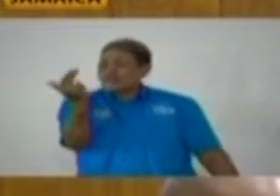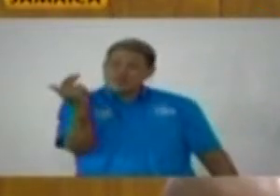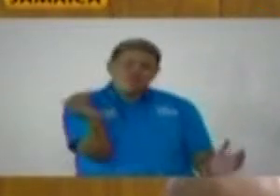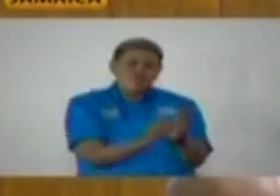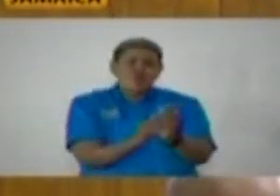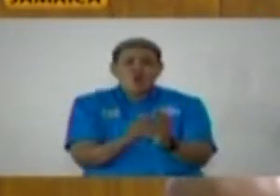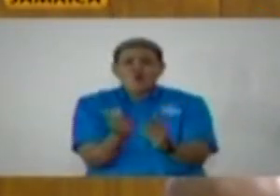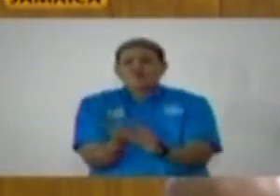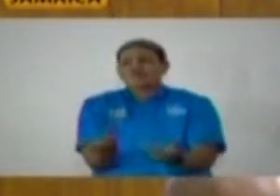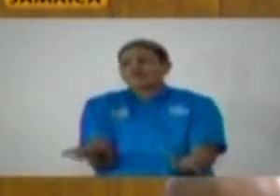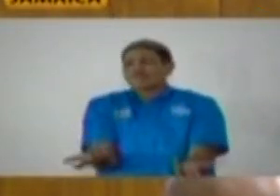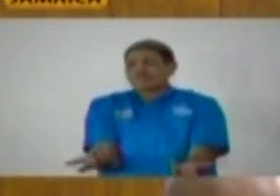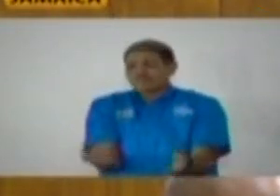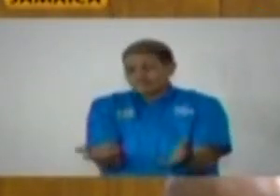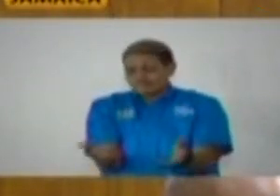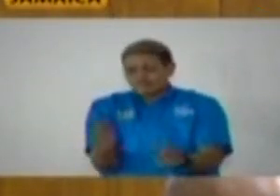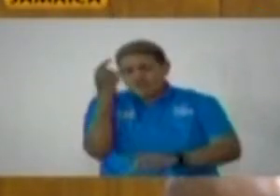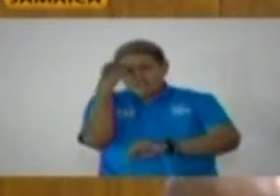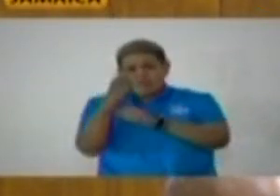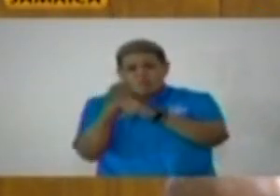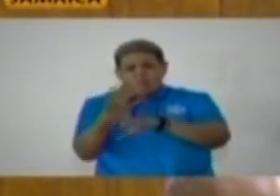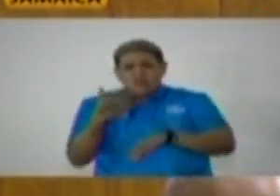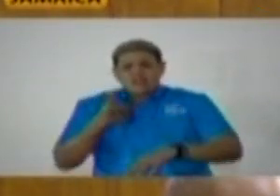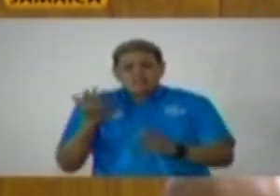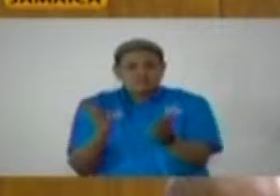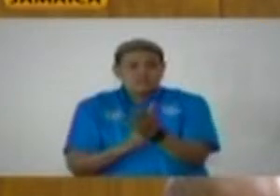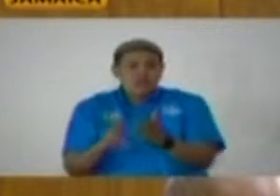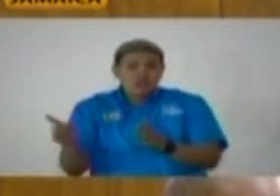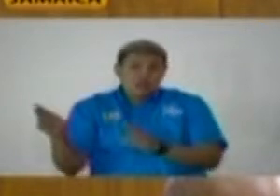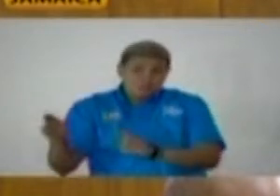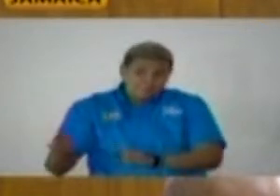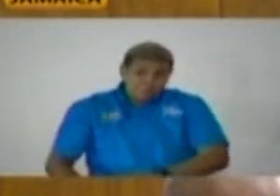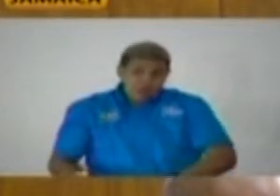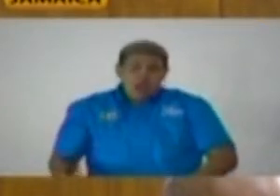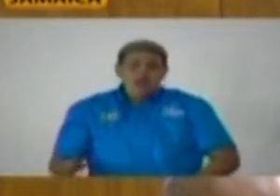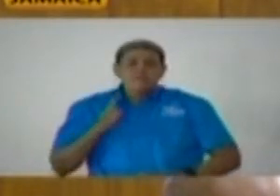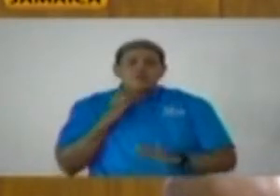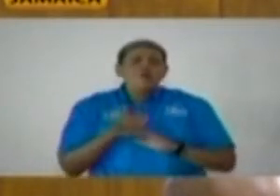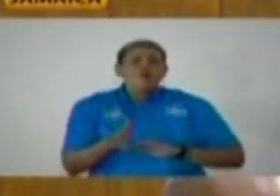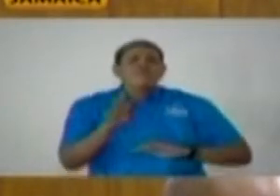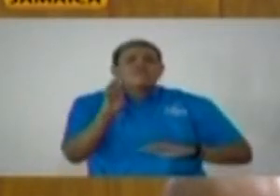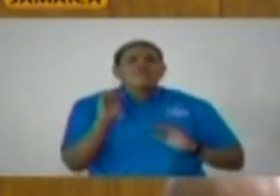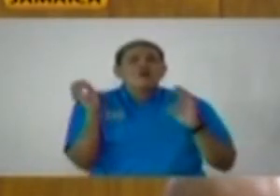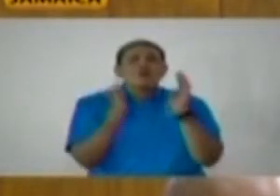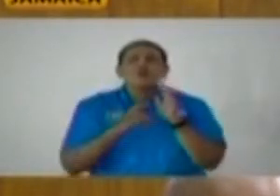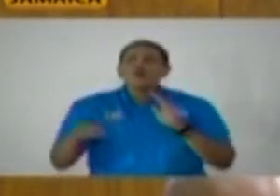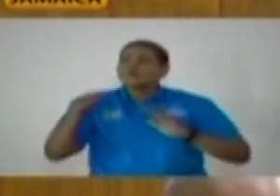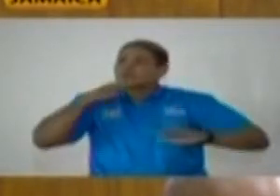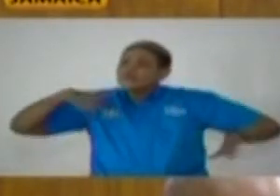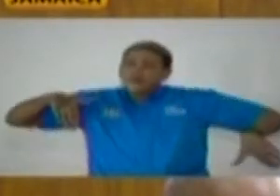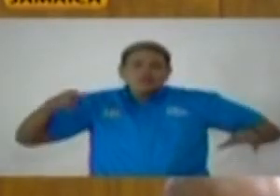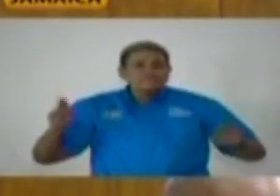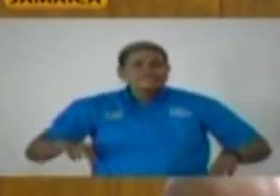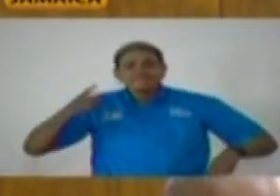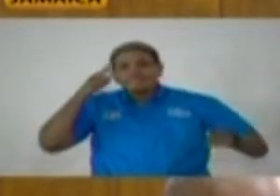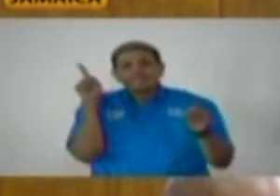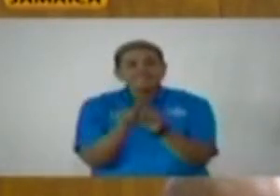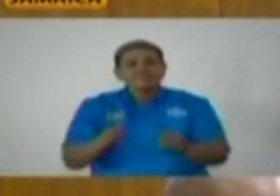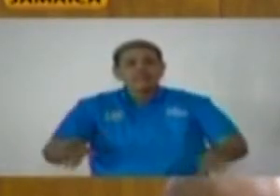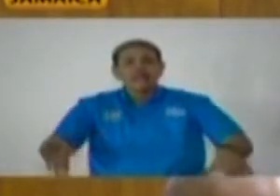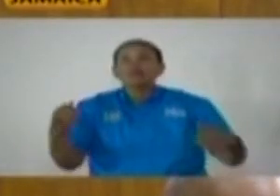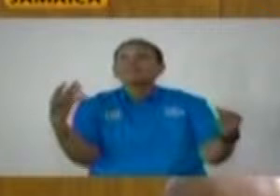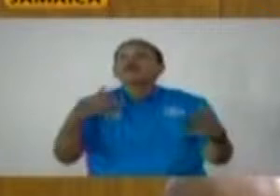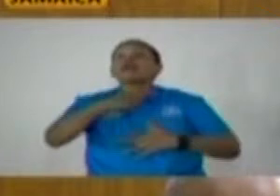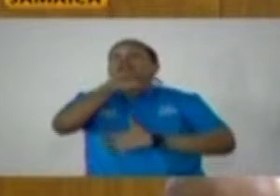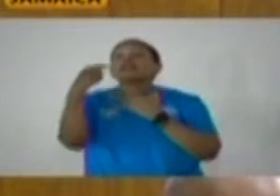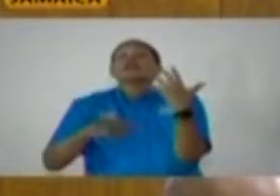113,000 public sector workers have signed on, there are over 40,000 who have not signed on. And many of